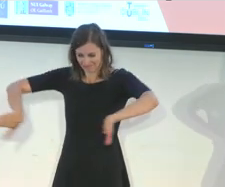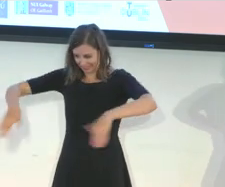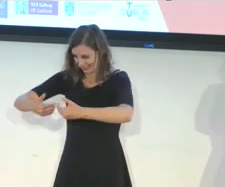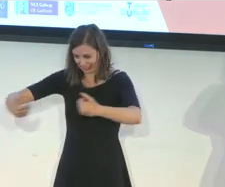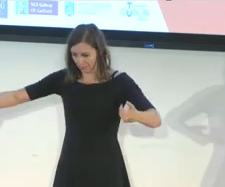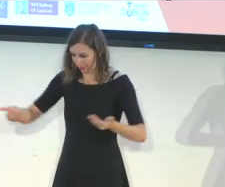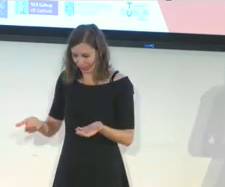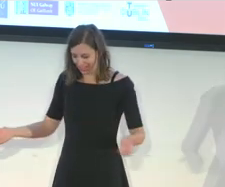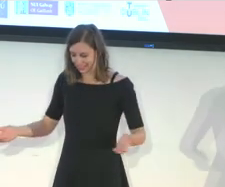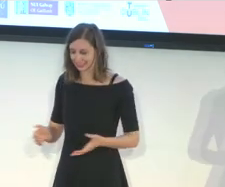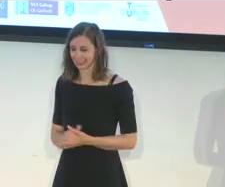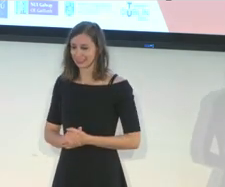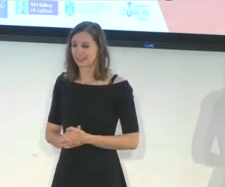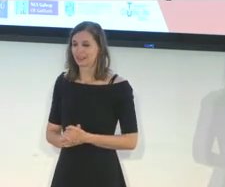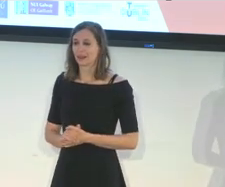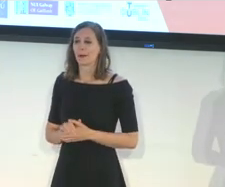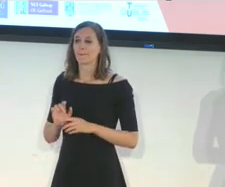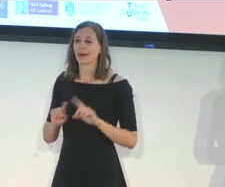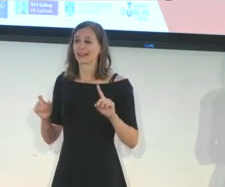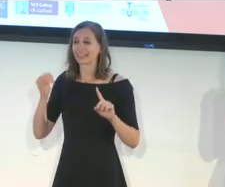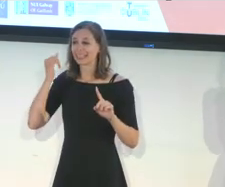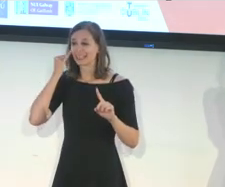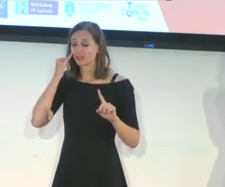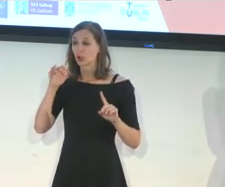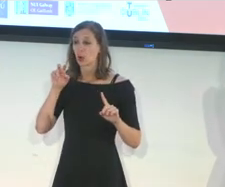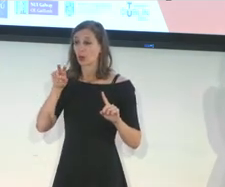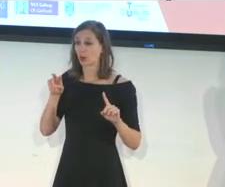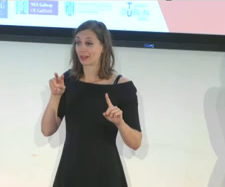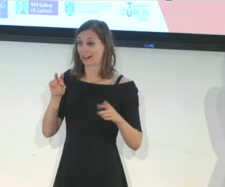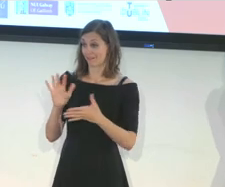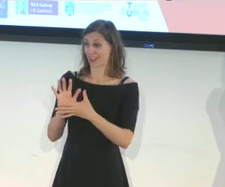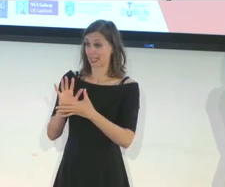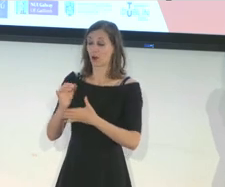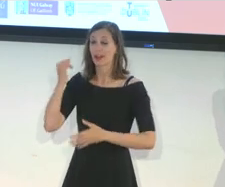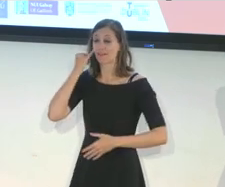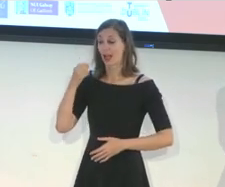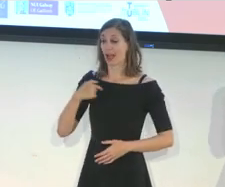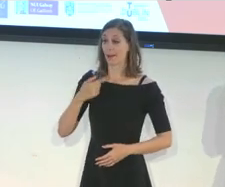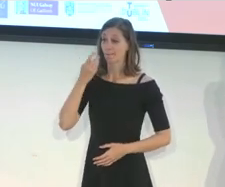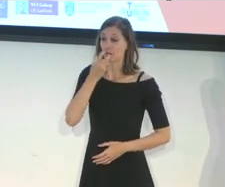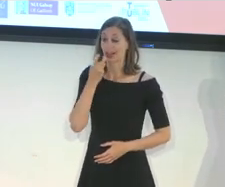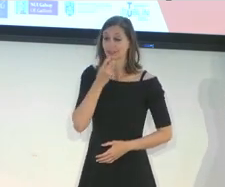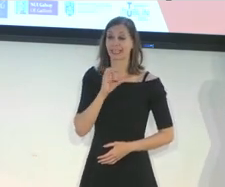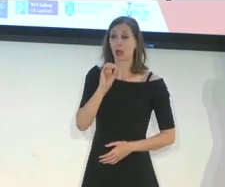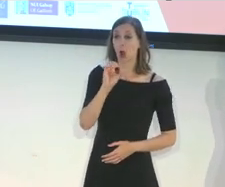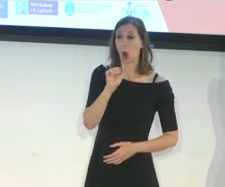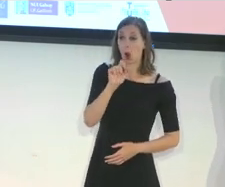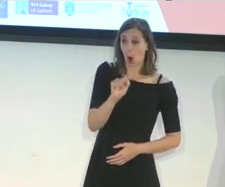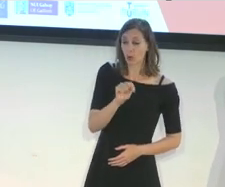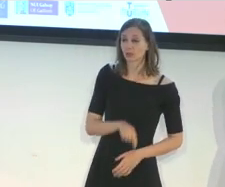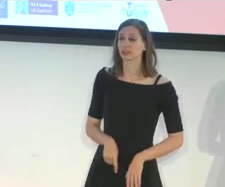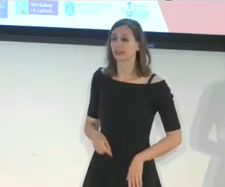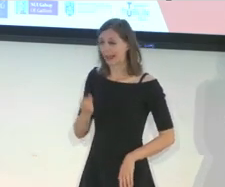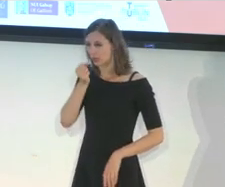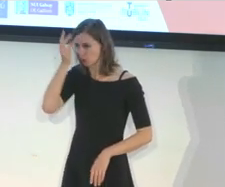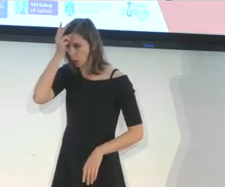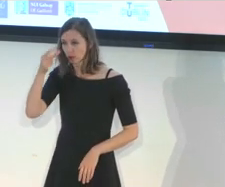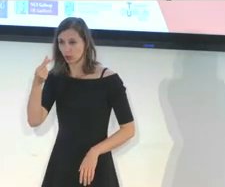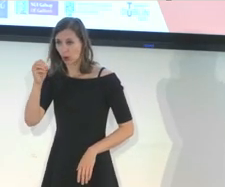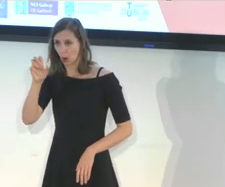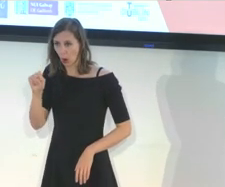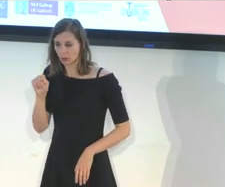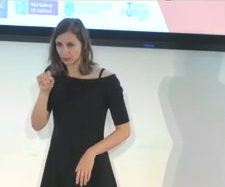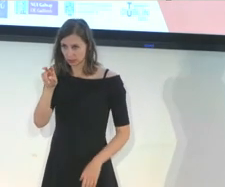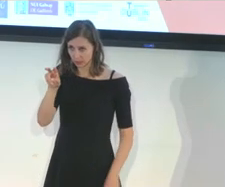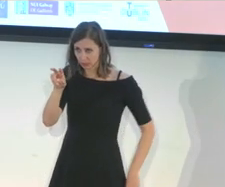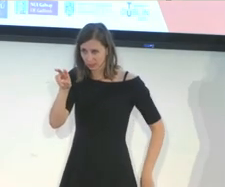characteristics. But if you just look at a video of me saying oat and goat, there is a very high probability that you wouldn't be